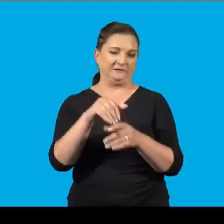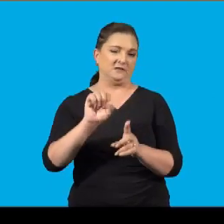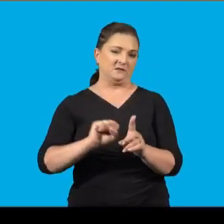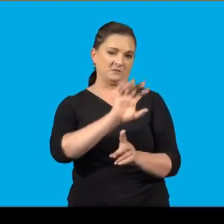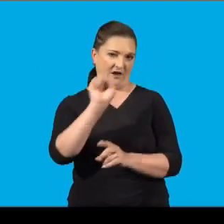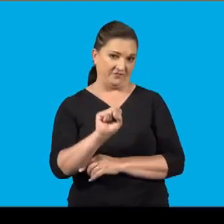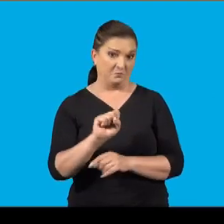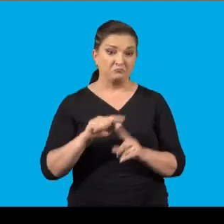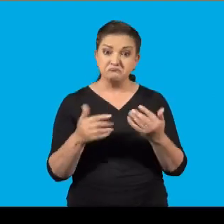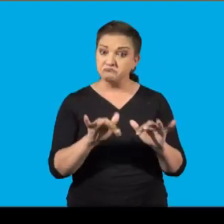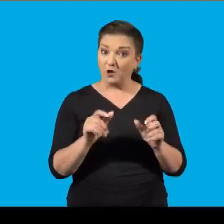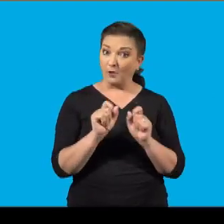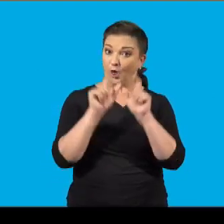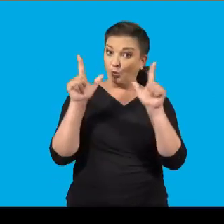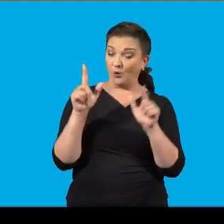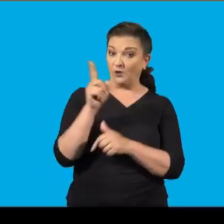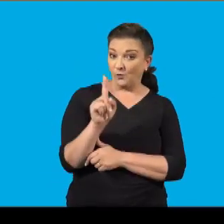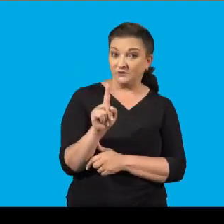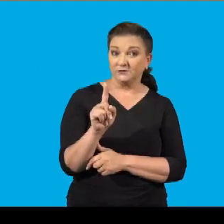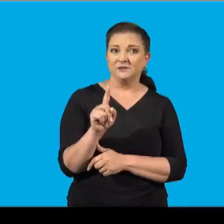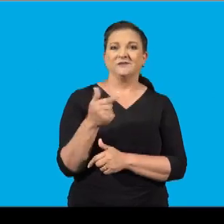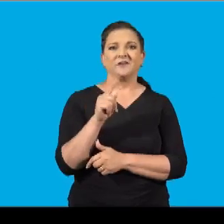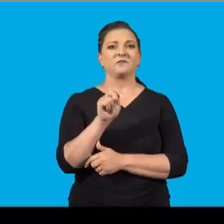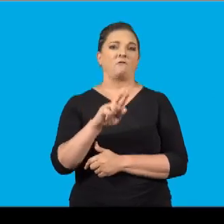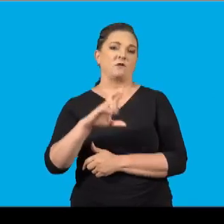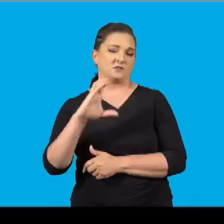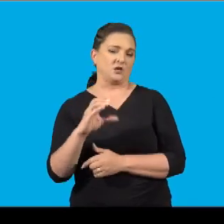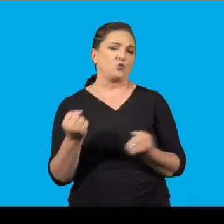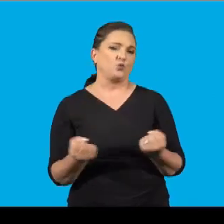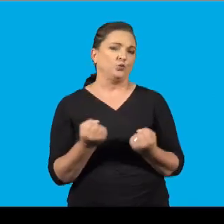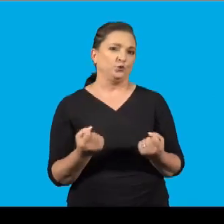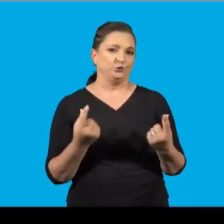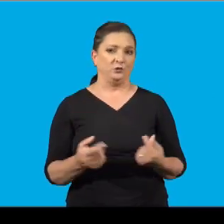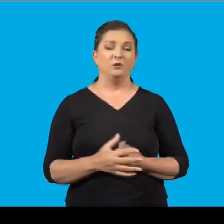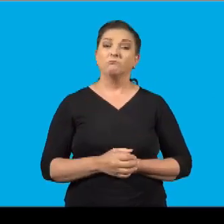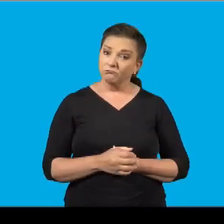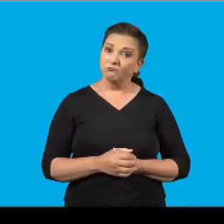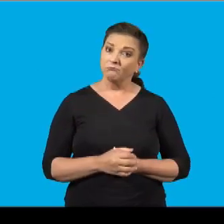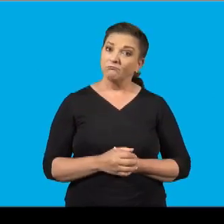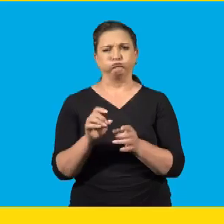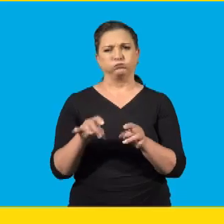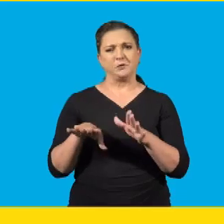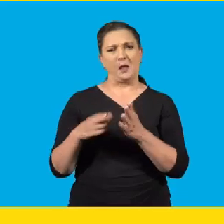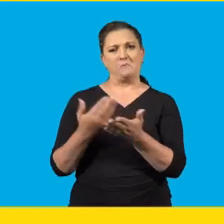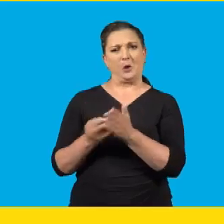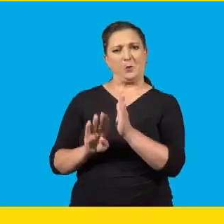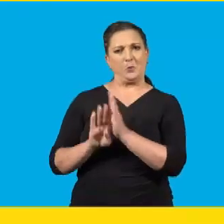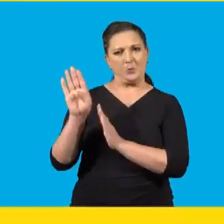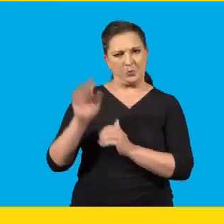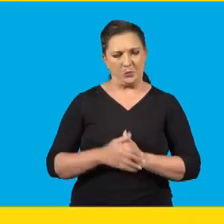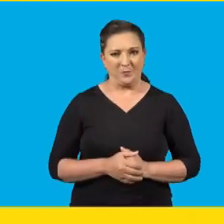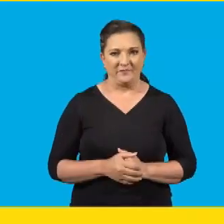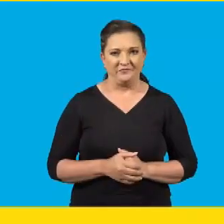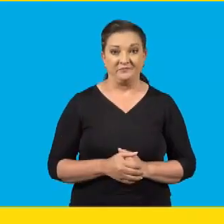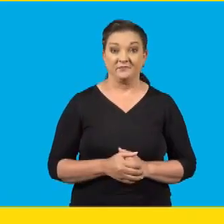and to make people aware of the work of the TRC. Now, let's look